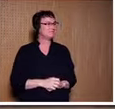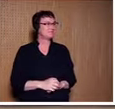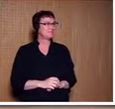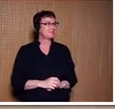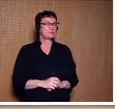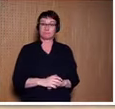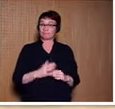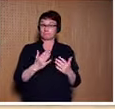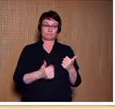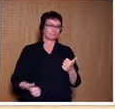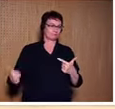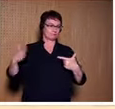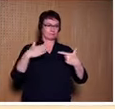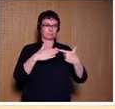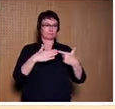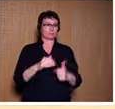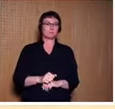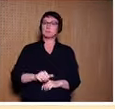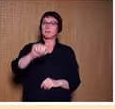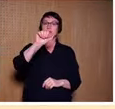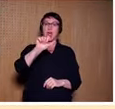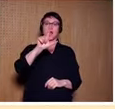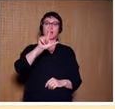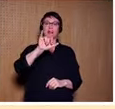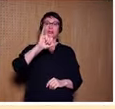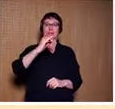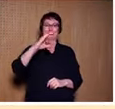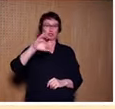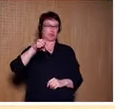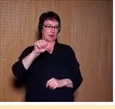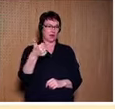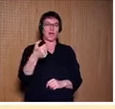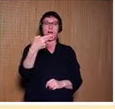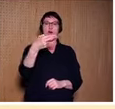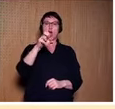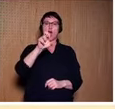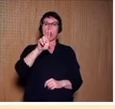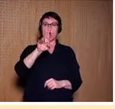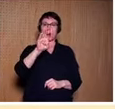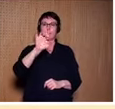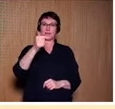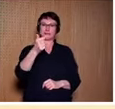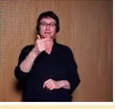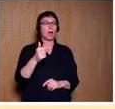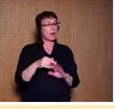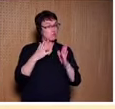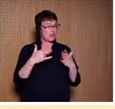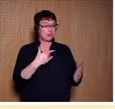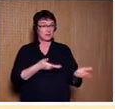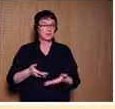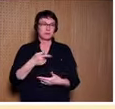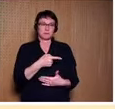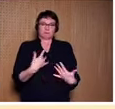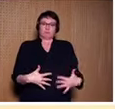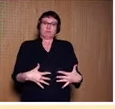Her Excellency, Alicia Herbert. She's the Director of Education, Gender and Equalities at the